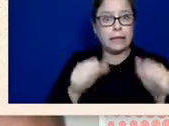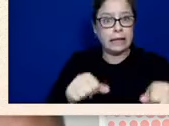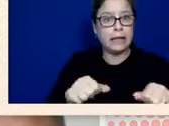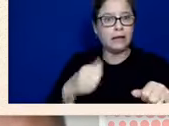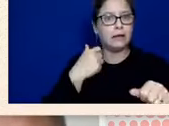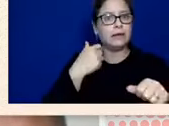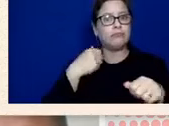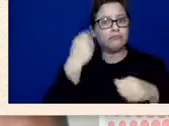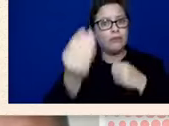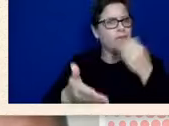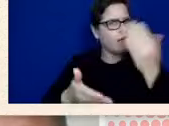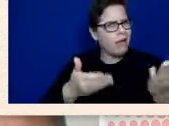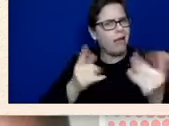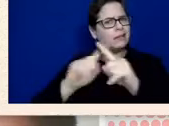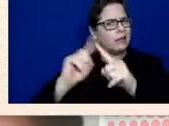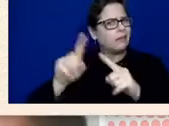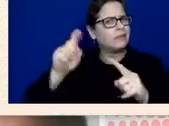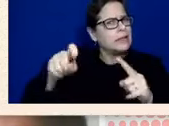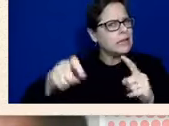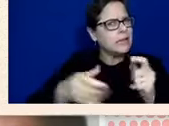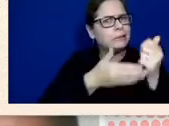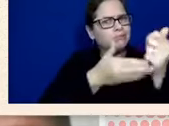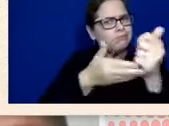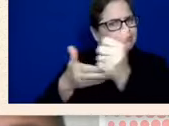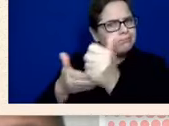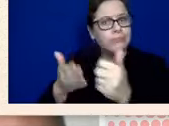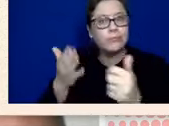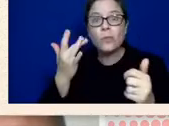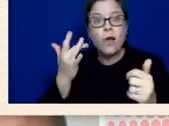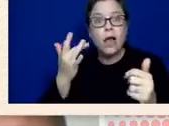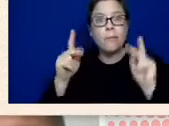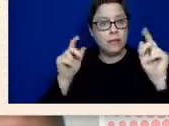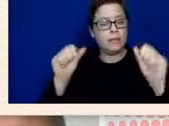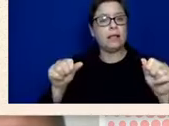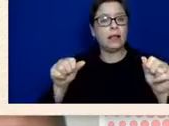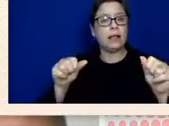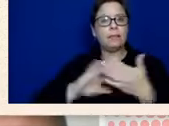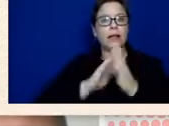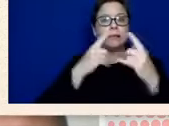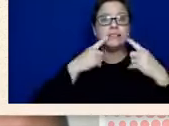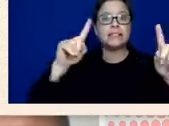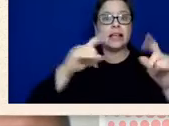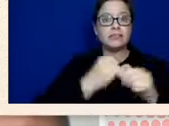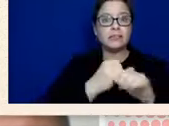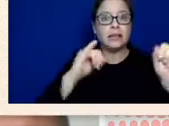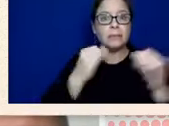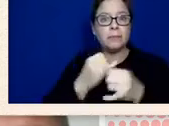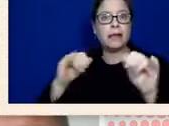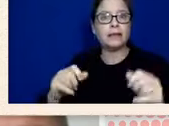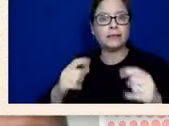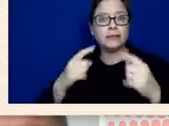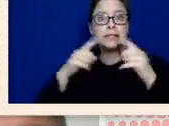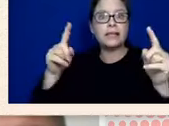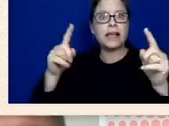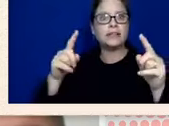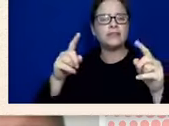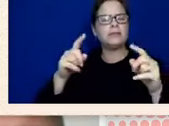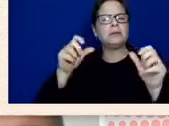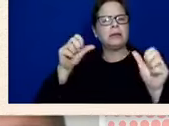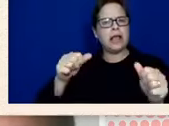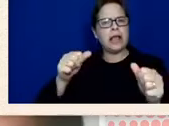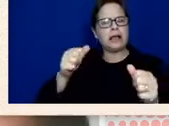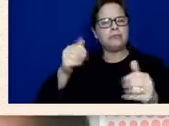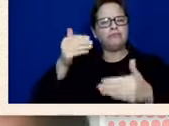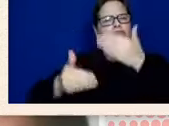that everybody can live successful lives, um, can proceed forward and